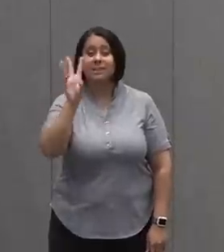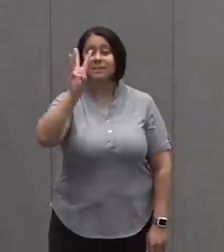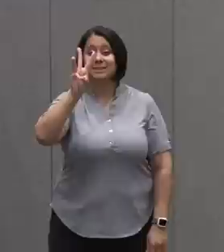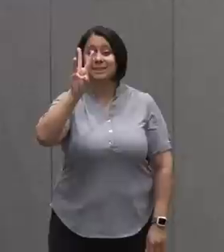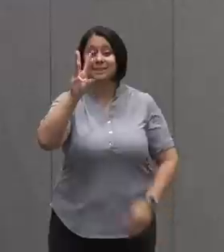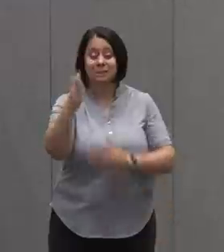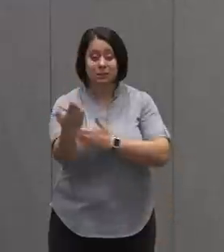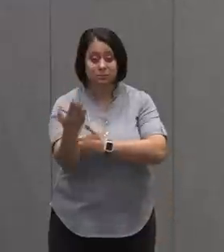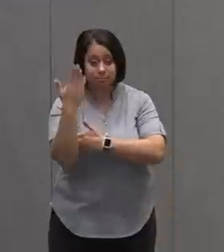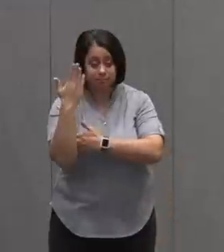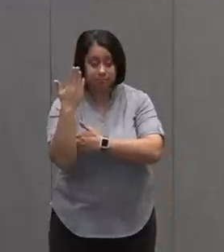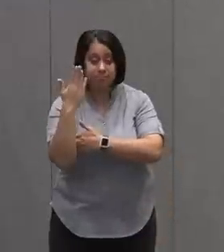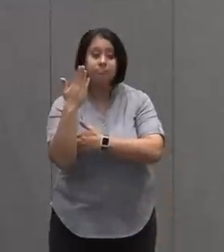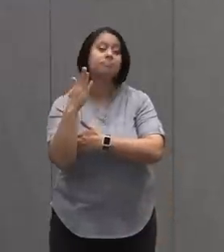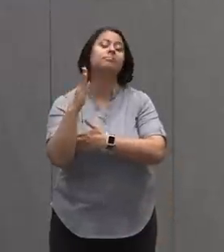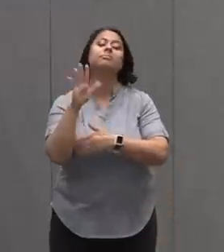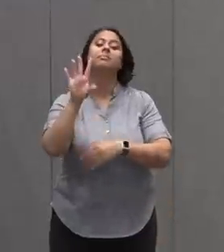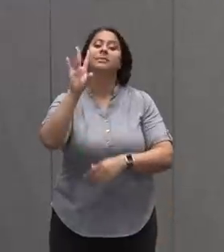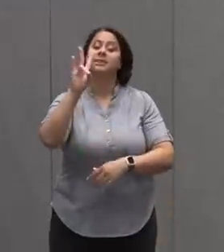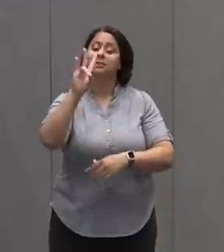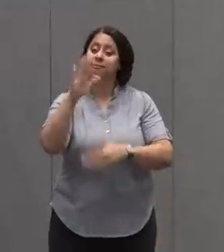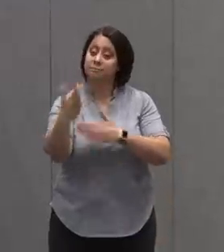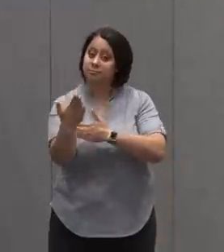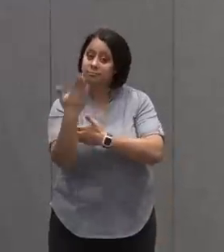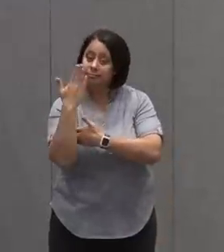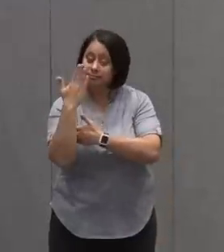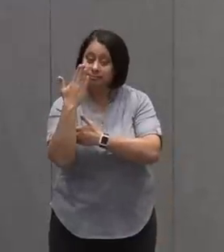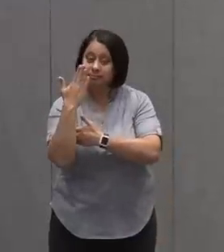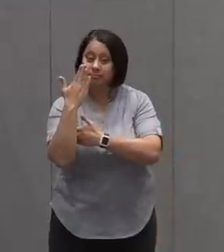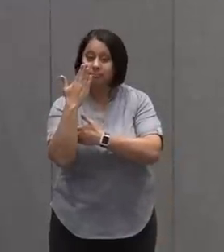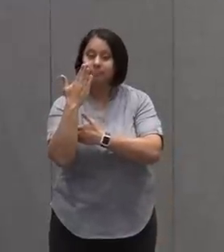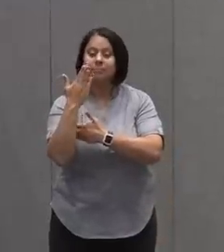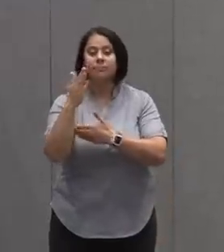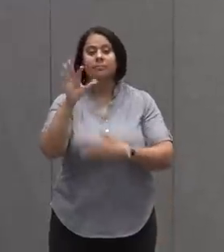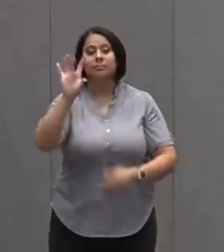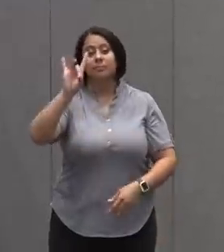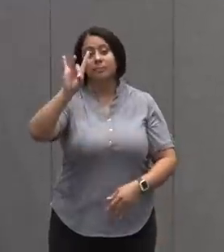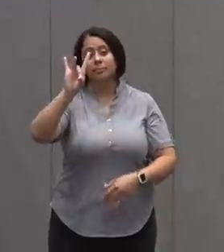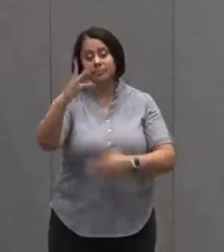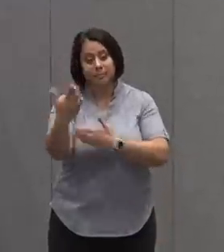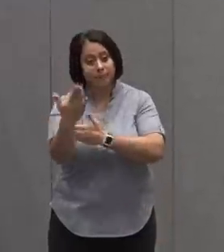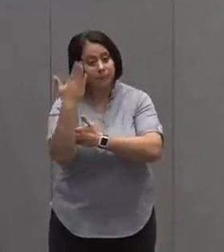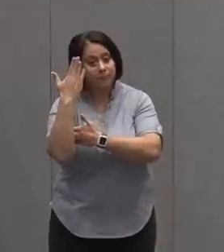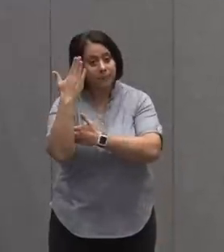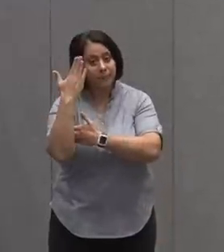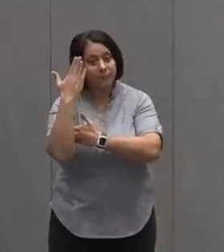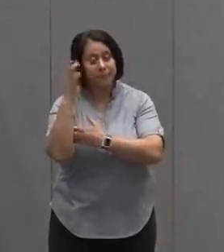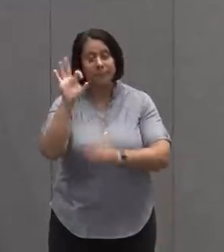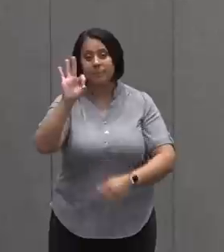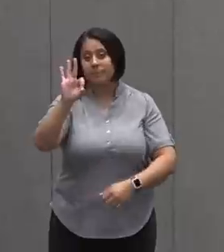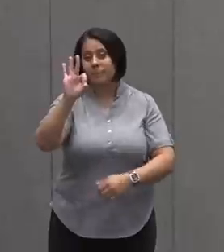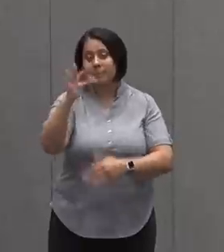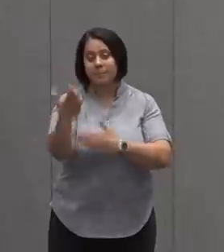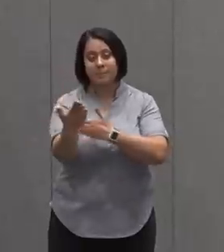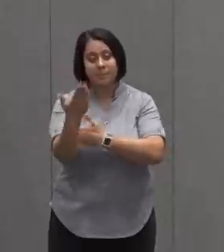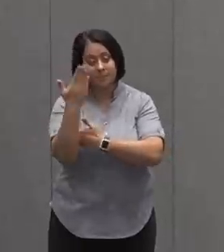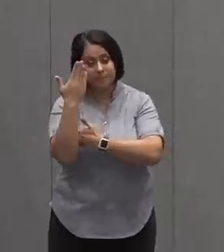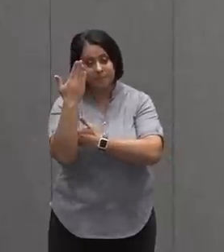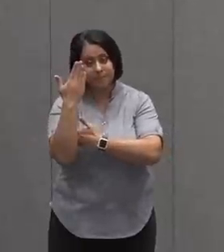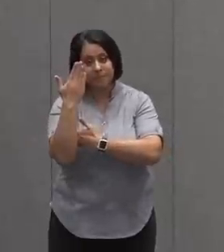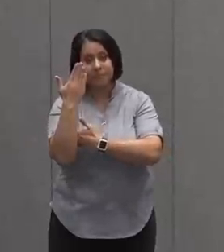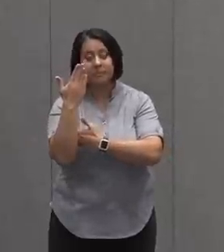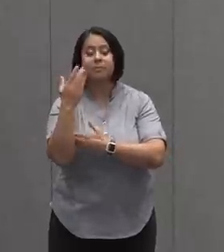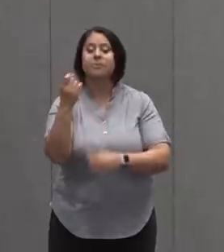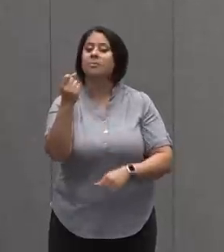6 a.m., 7 a.m., 8 a.m., 9